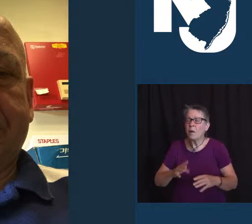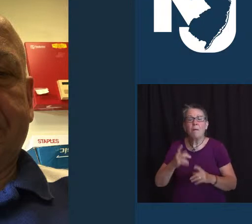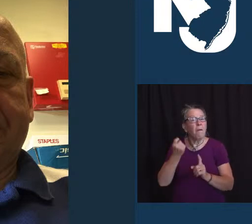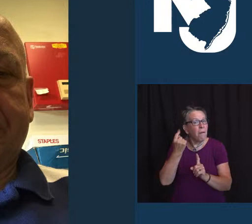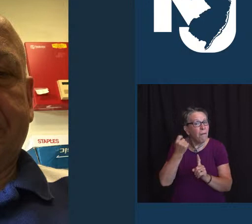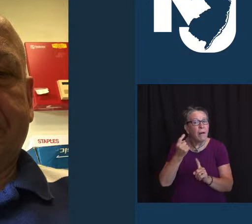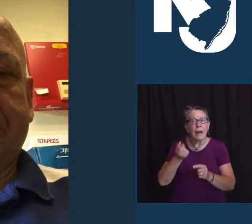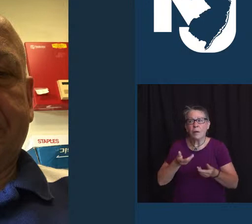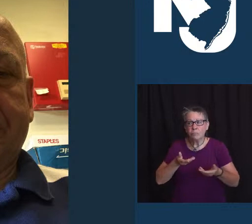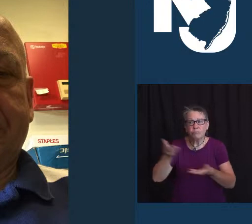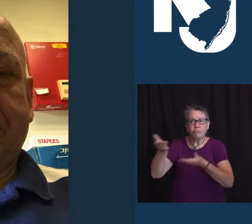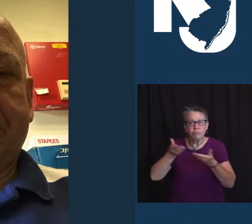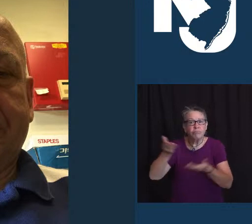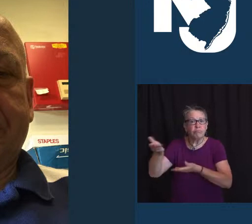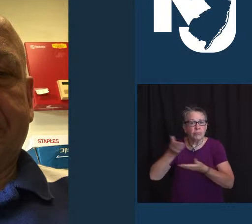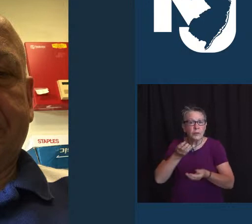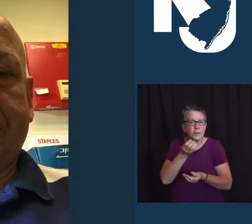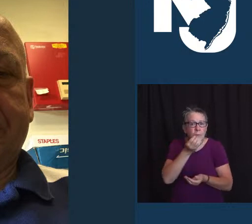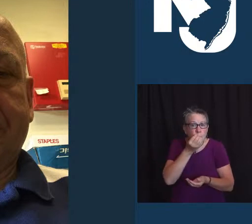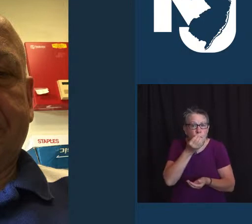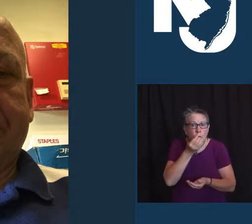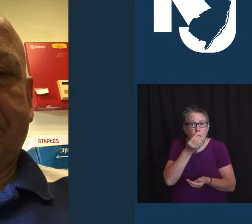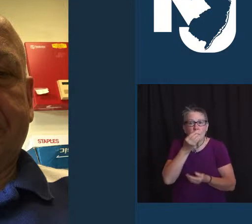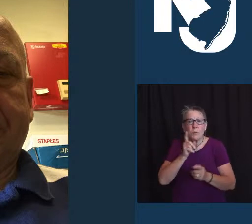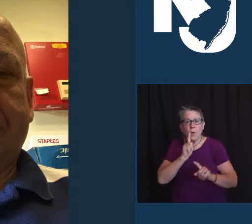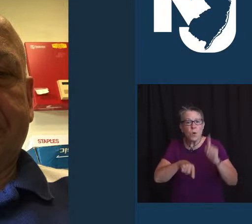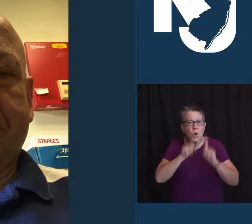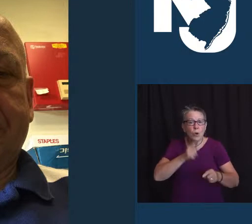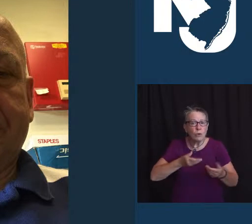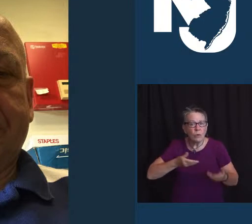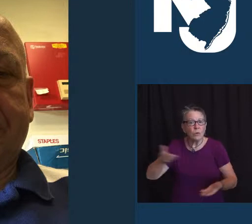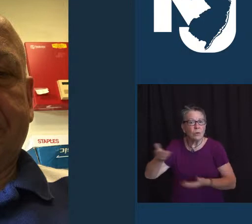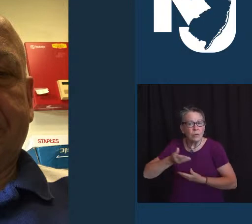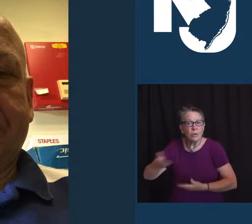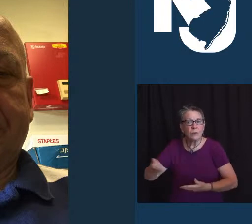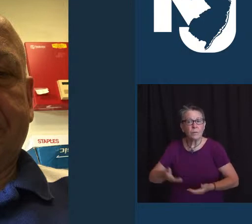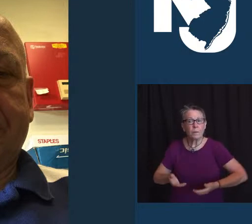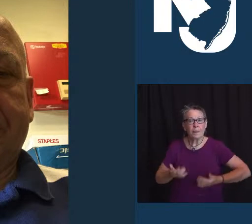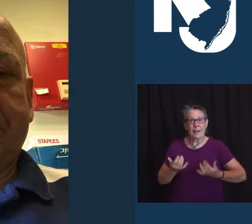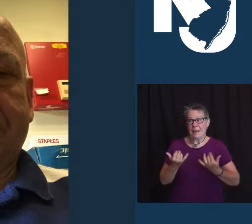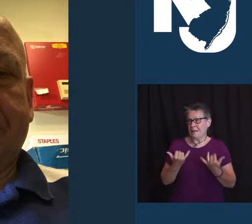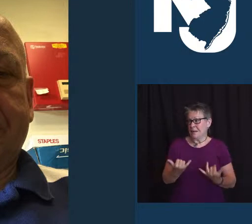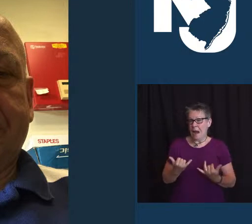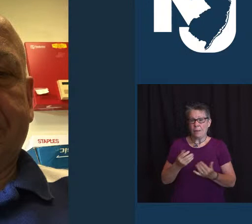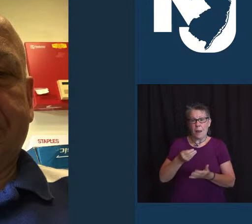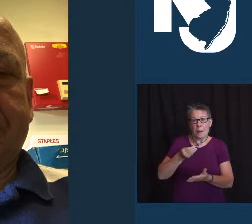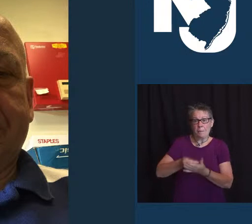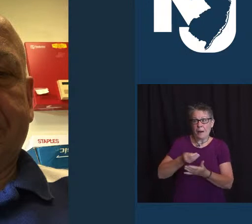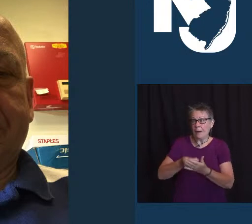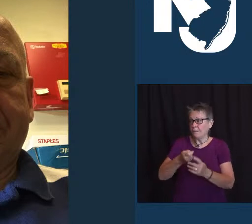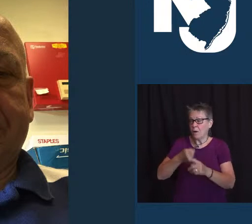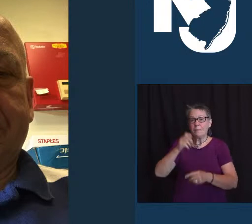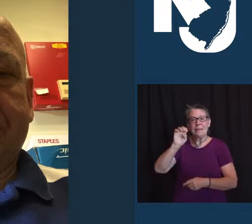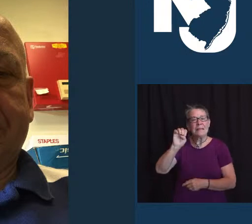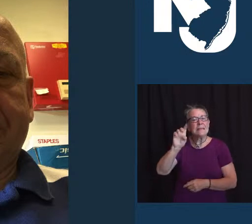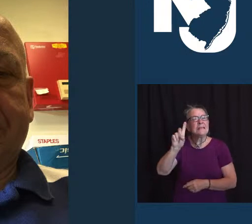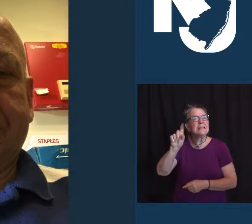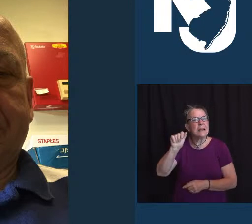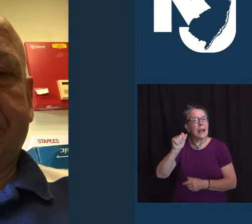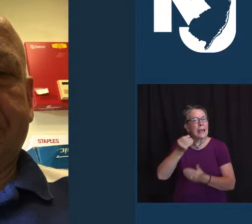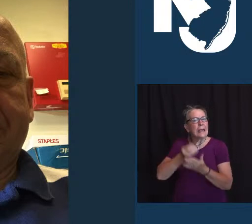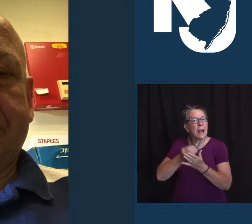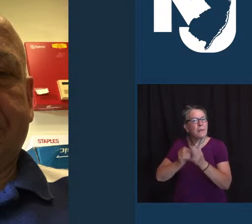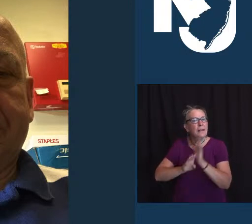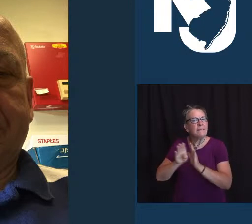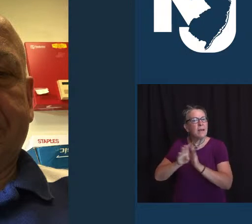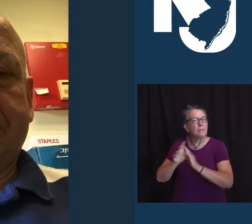empty. Thanks to the emergency grant programs offered through the New Jersey Economic Development Authority, Adnan, with whom I spoke last